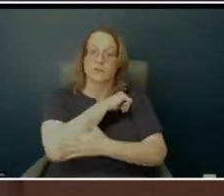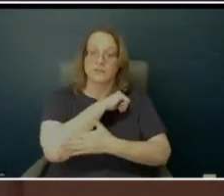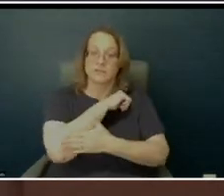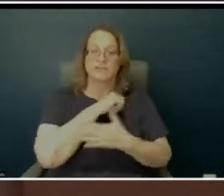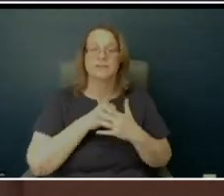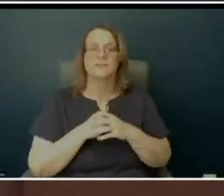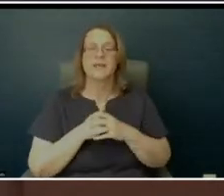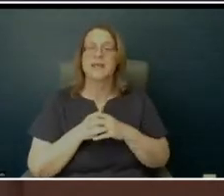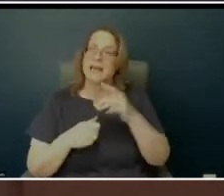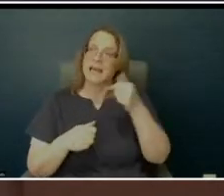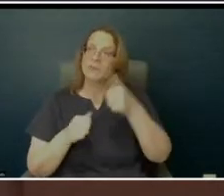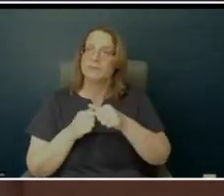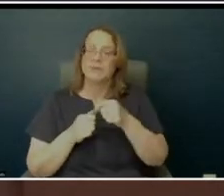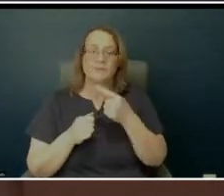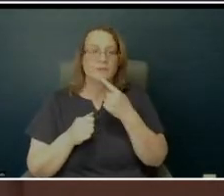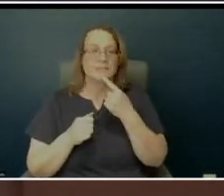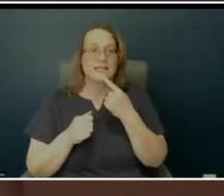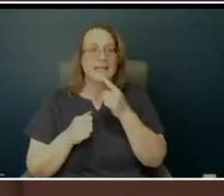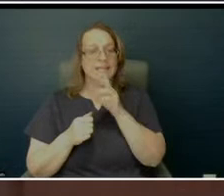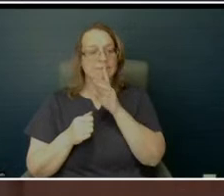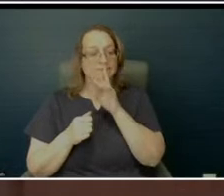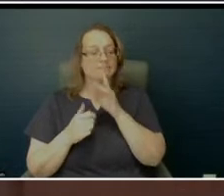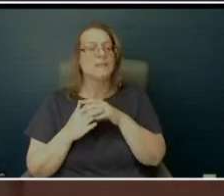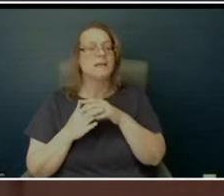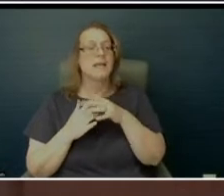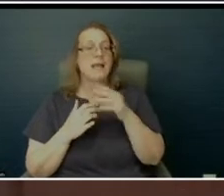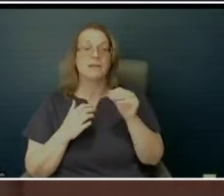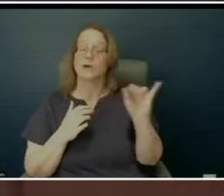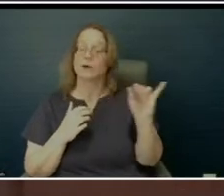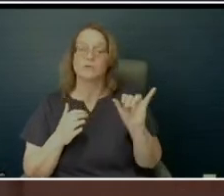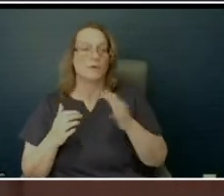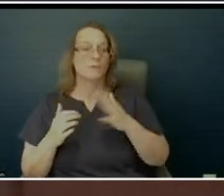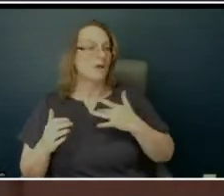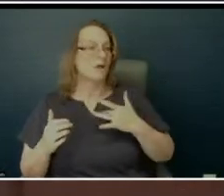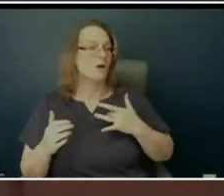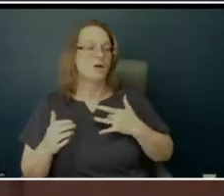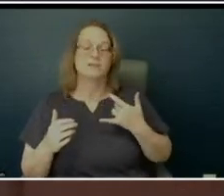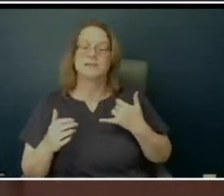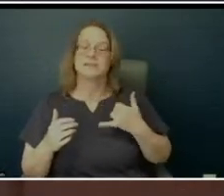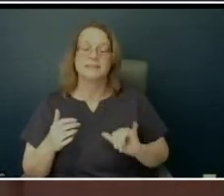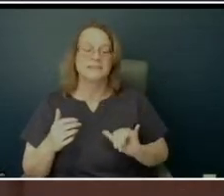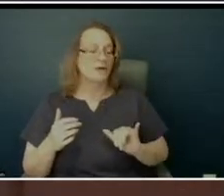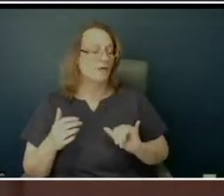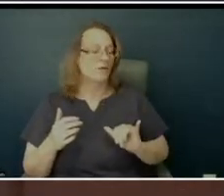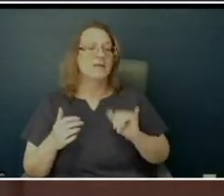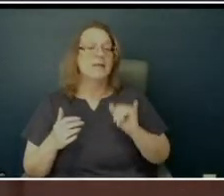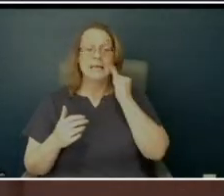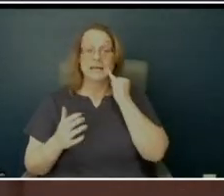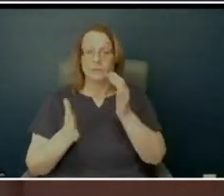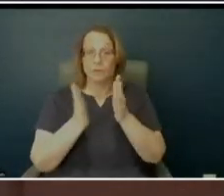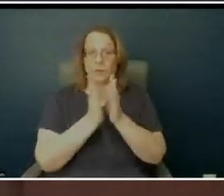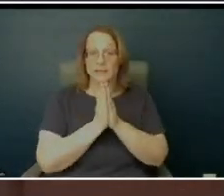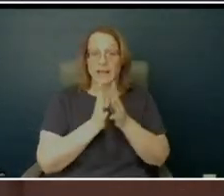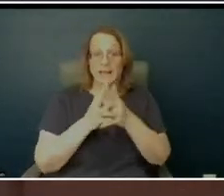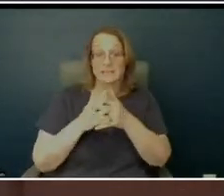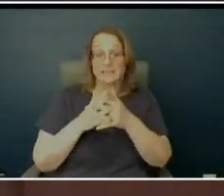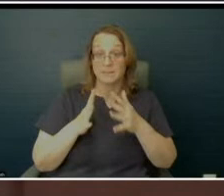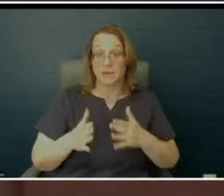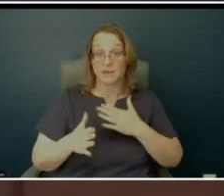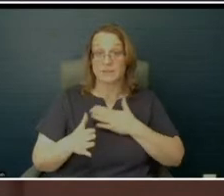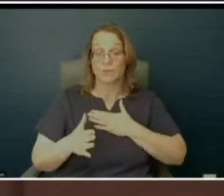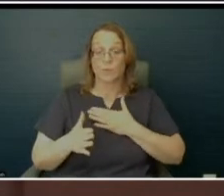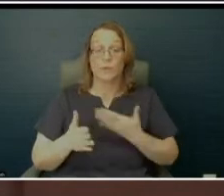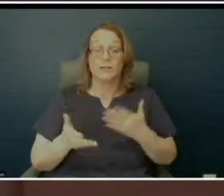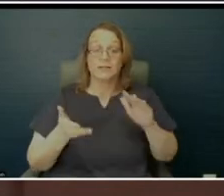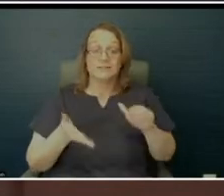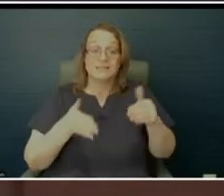and in my heart repeatedly, even to today, that if we are going to ask Americans to be willing to die in service